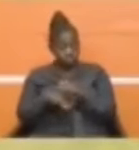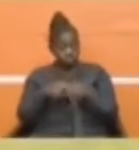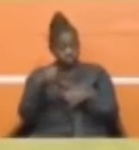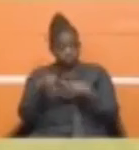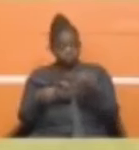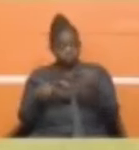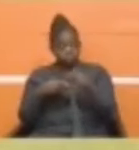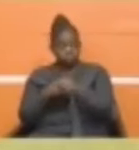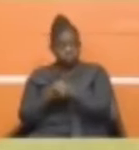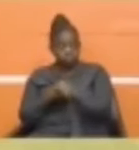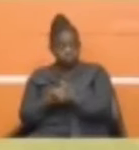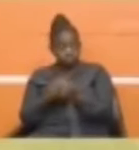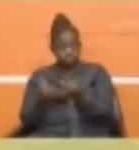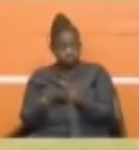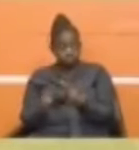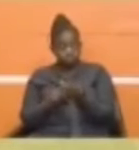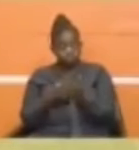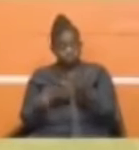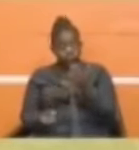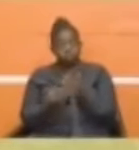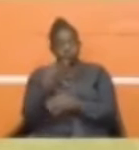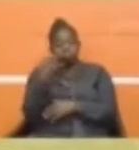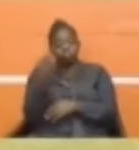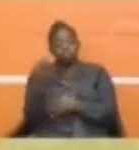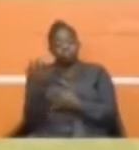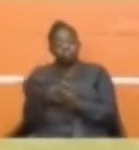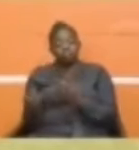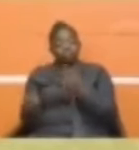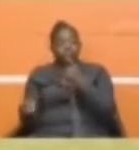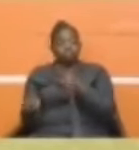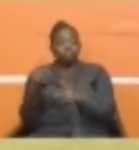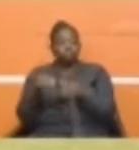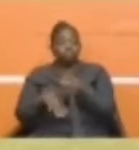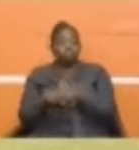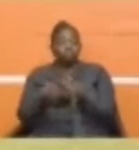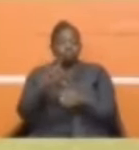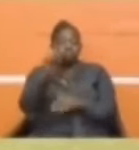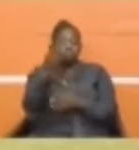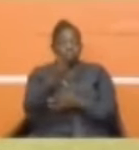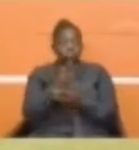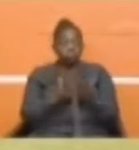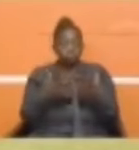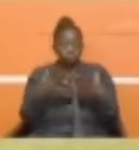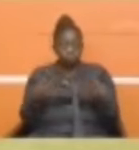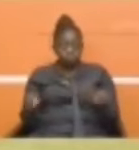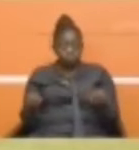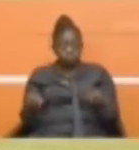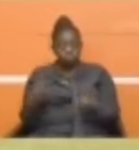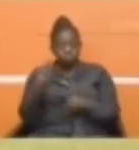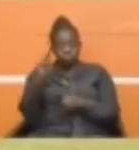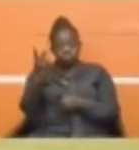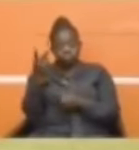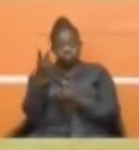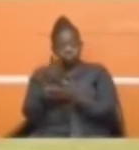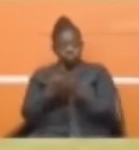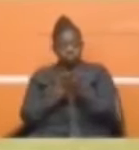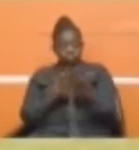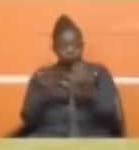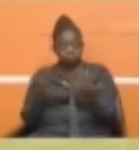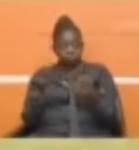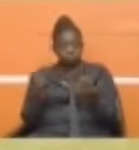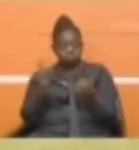our business. We created two opportunities in the chat and started to go from Pira. First up, it's losing up. Second up, we get some chat, we got some chances, maybe